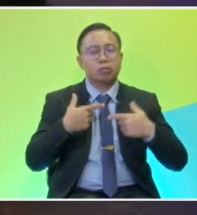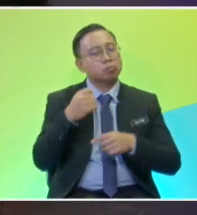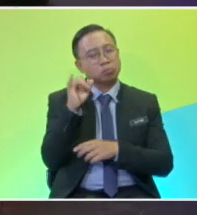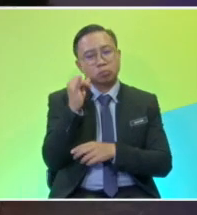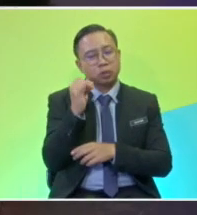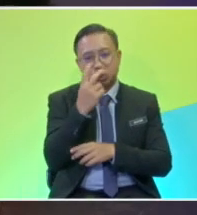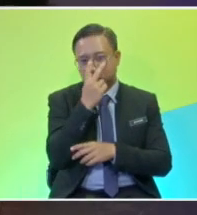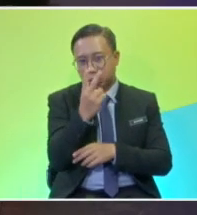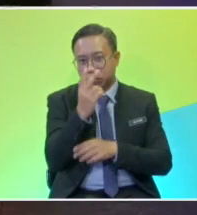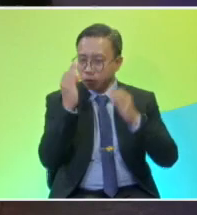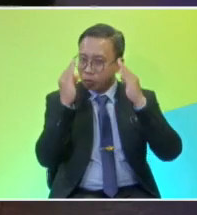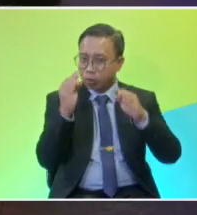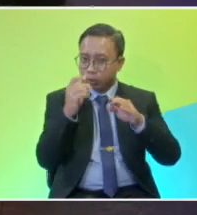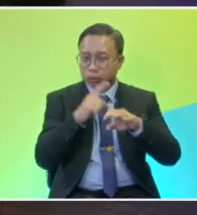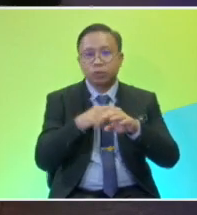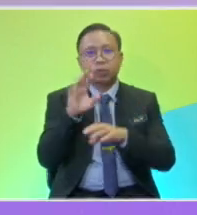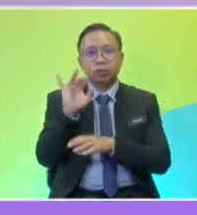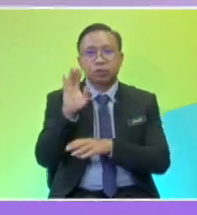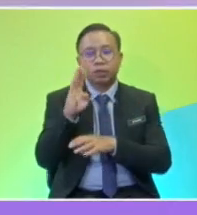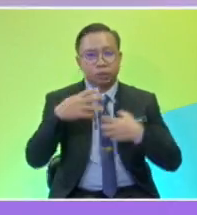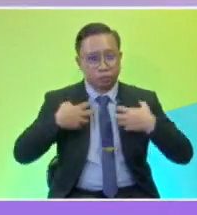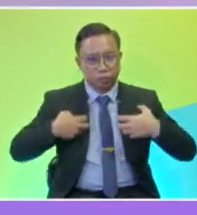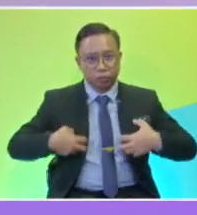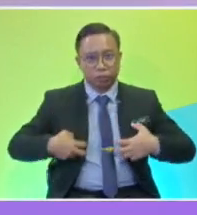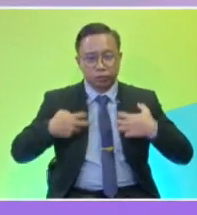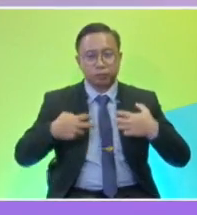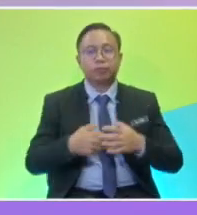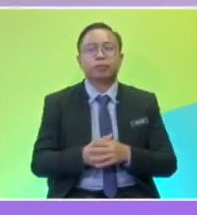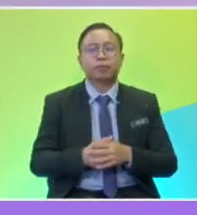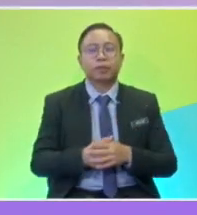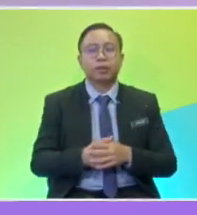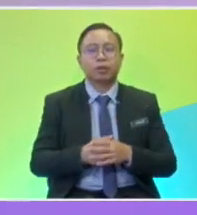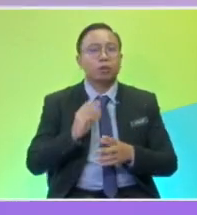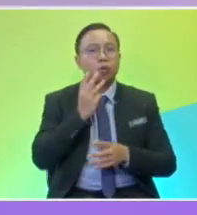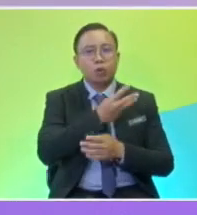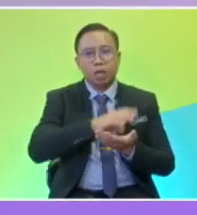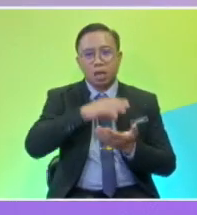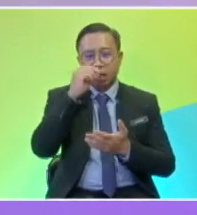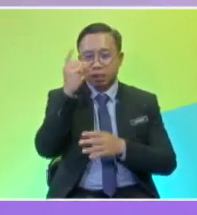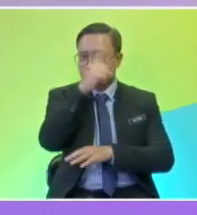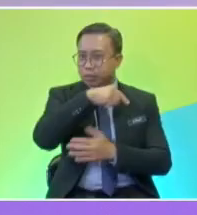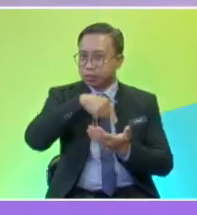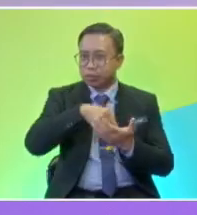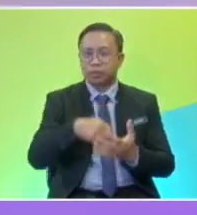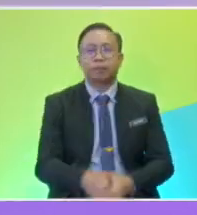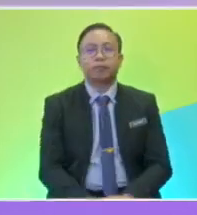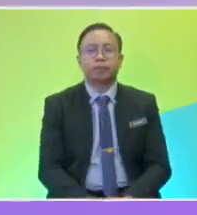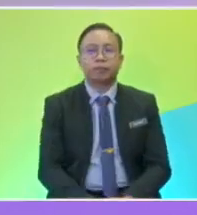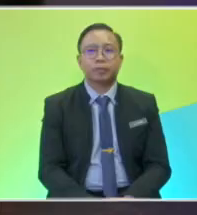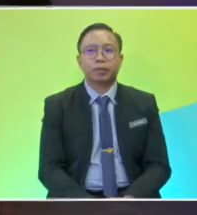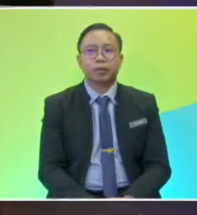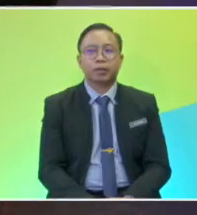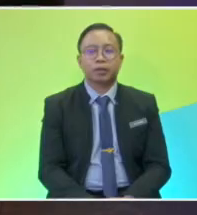focus on the ribs and the bones exactly, in our body. I'm glad we get to learn this today, right? Yes, teacher, please.